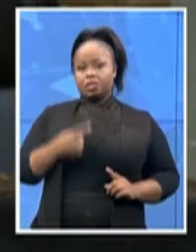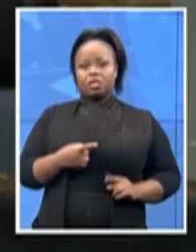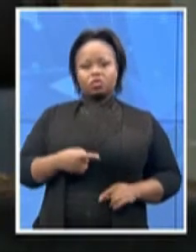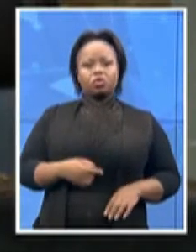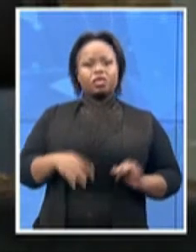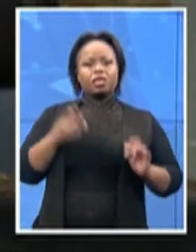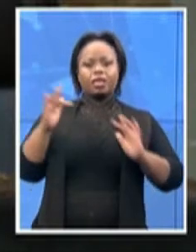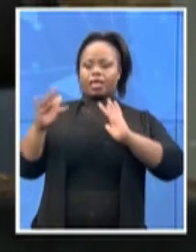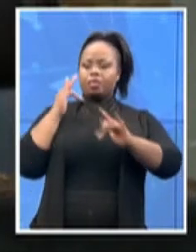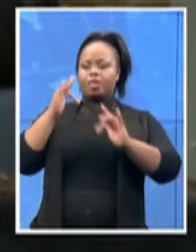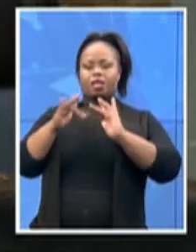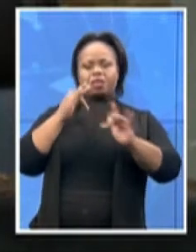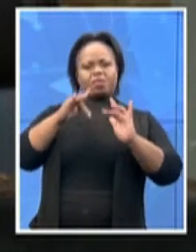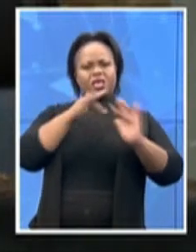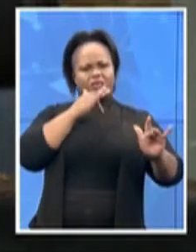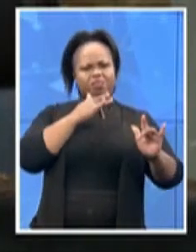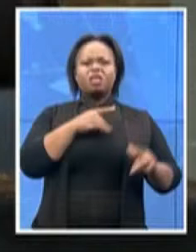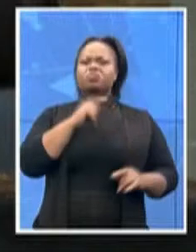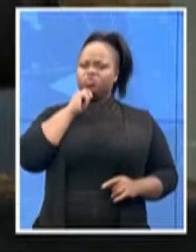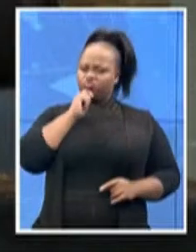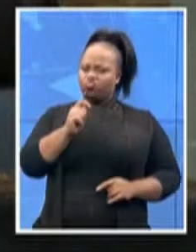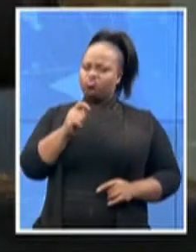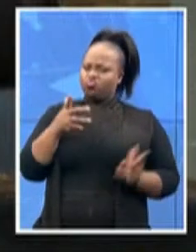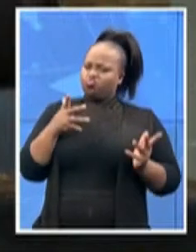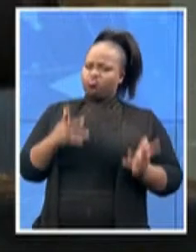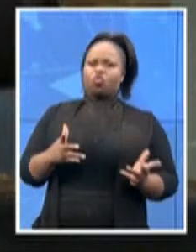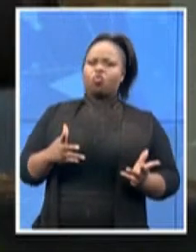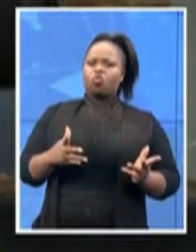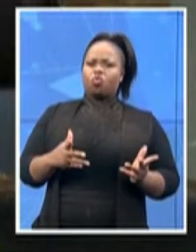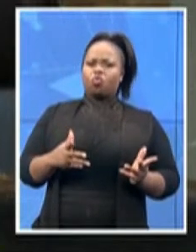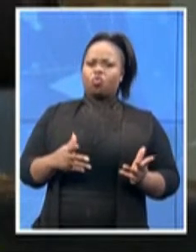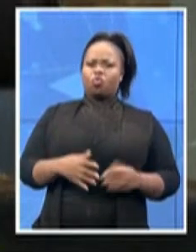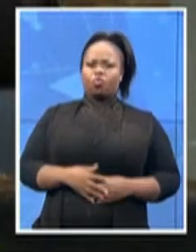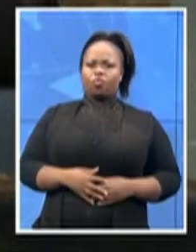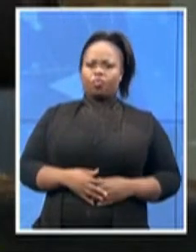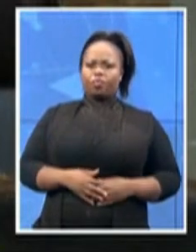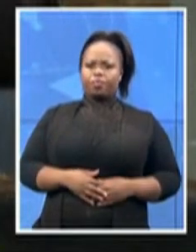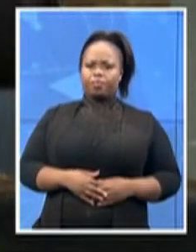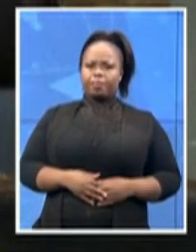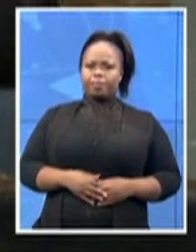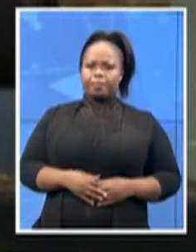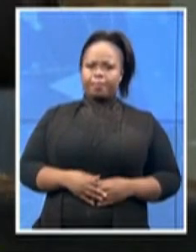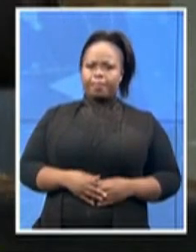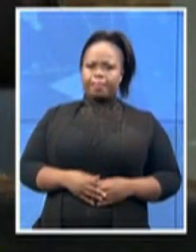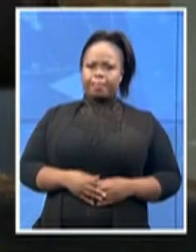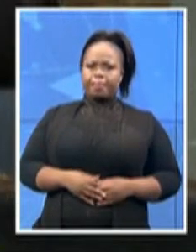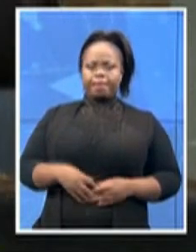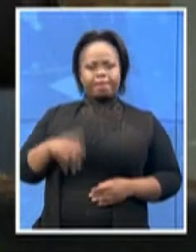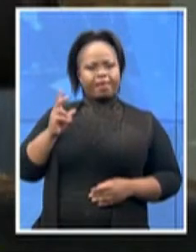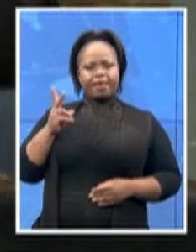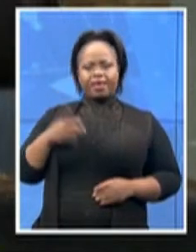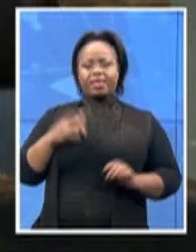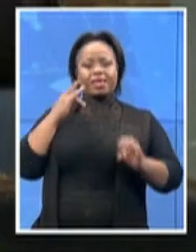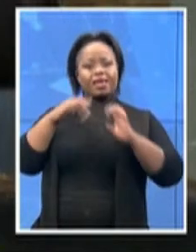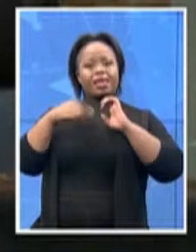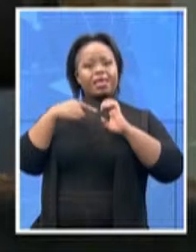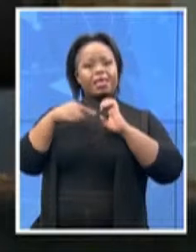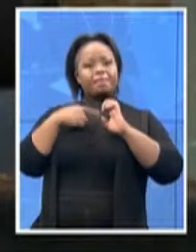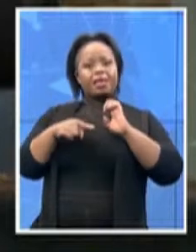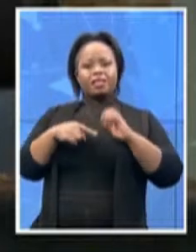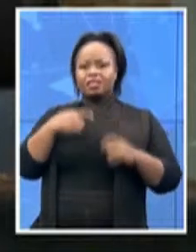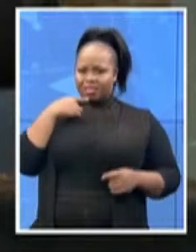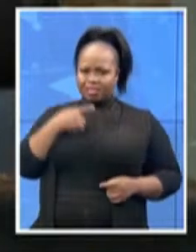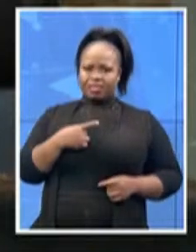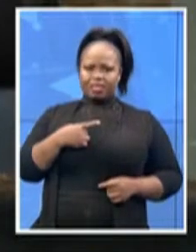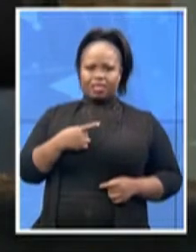authentic, true, and reveal that he deliberately represented a falsehood